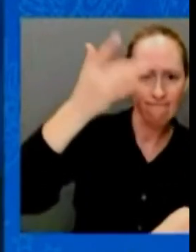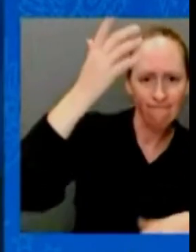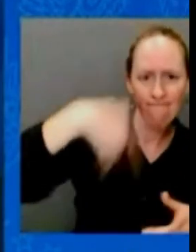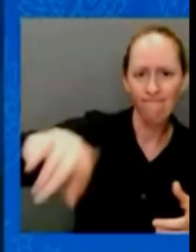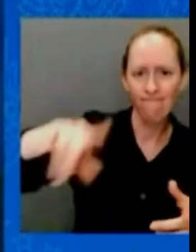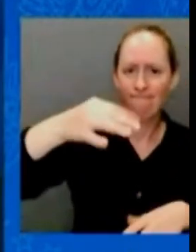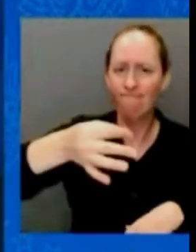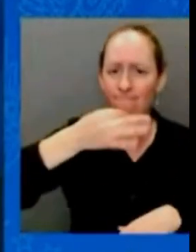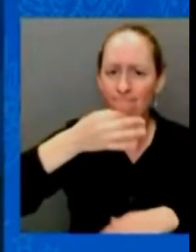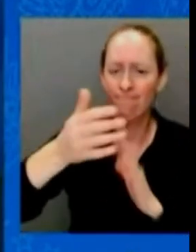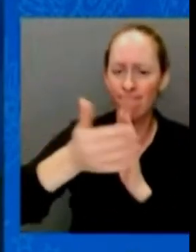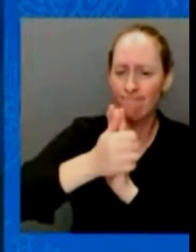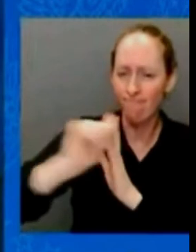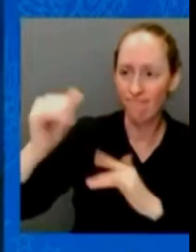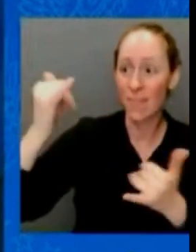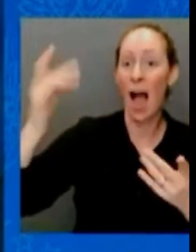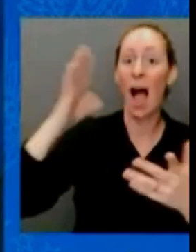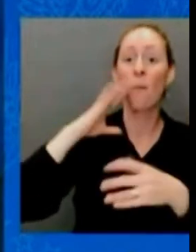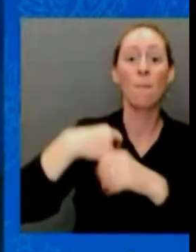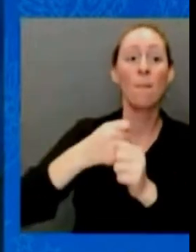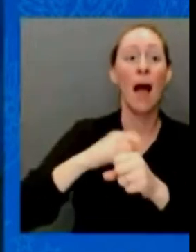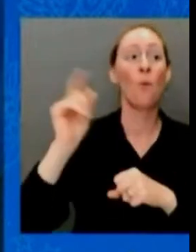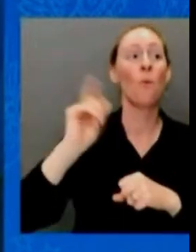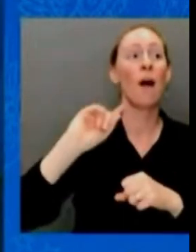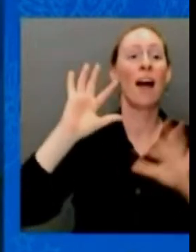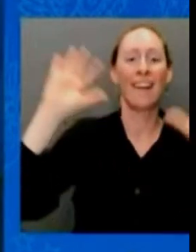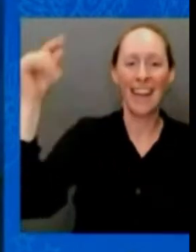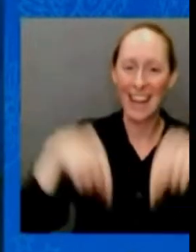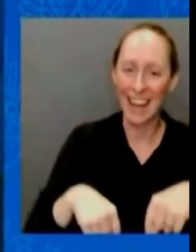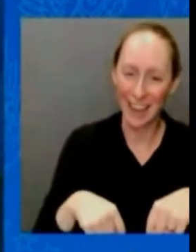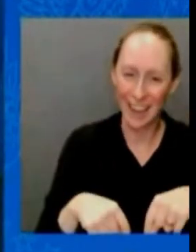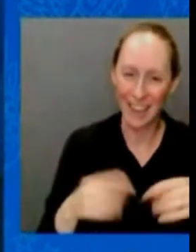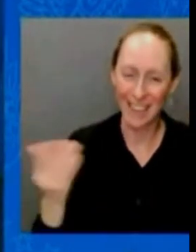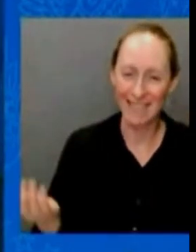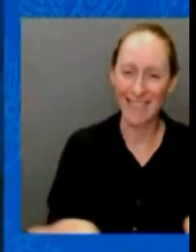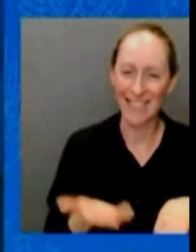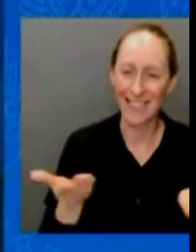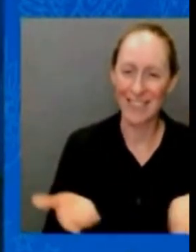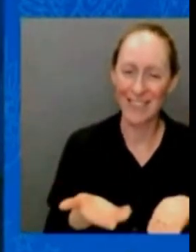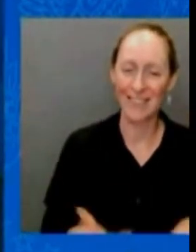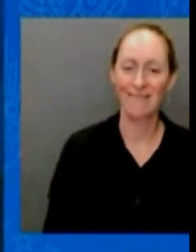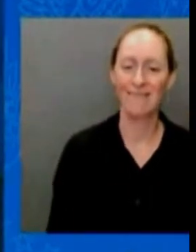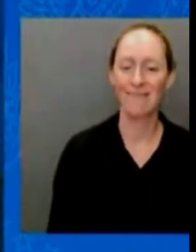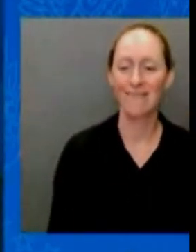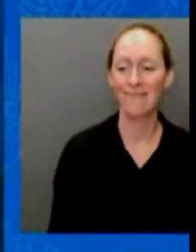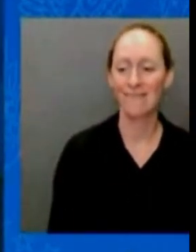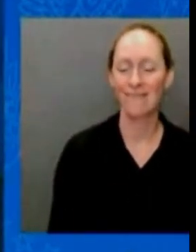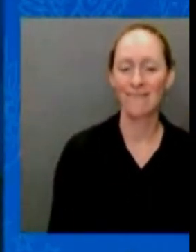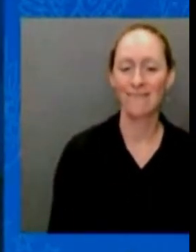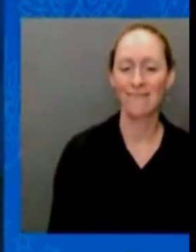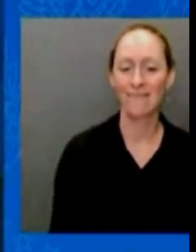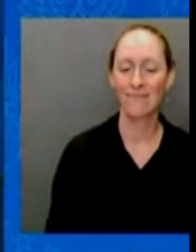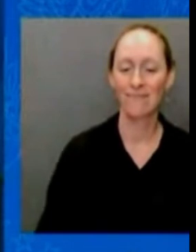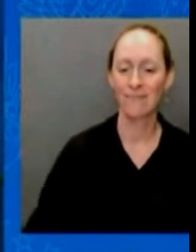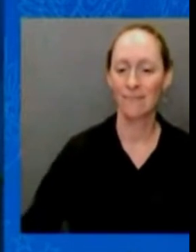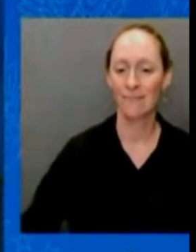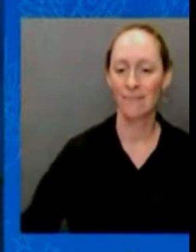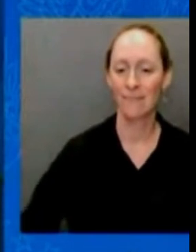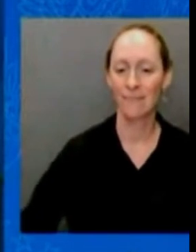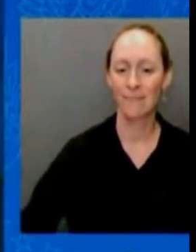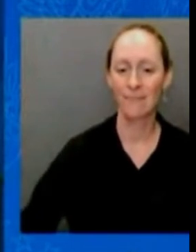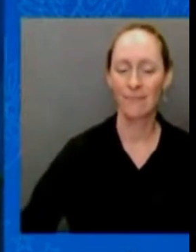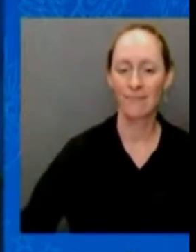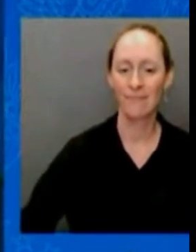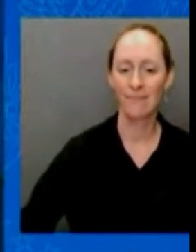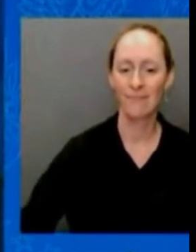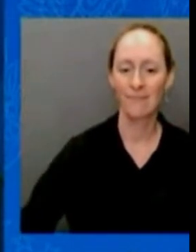And the importance of memory is also underscored by the sheer size of the market. The total market for memory is